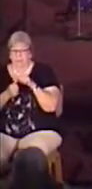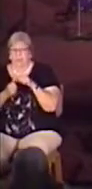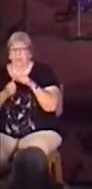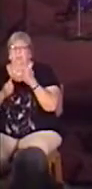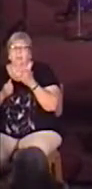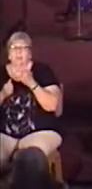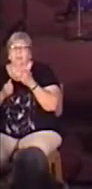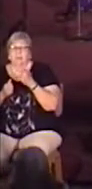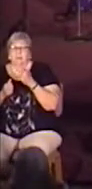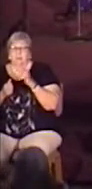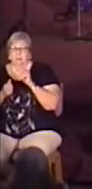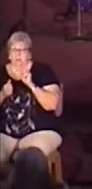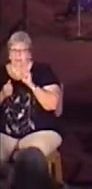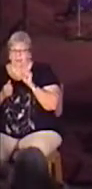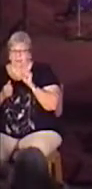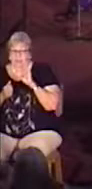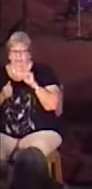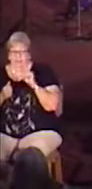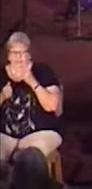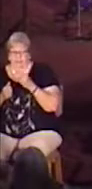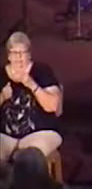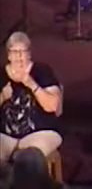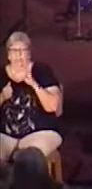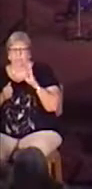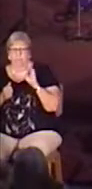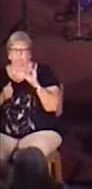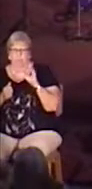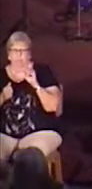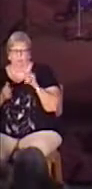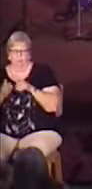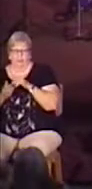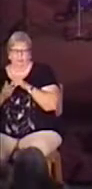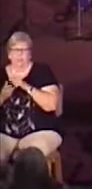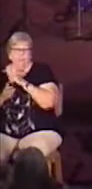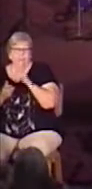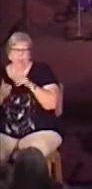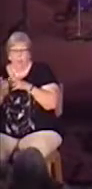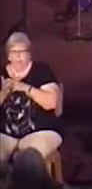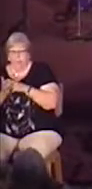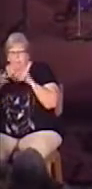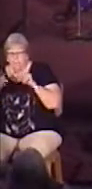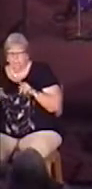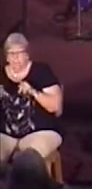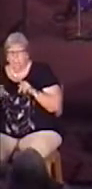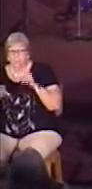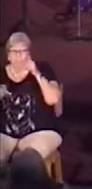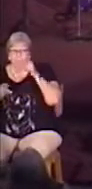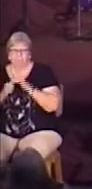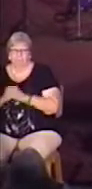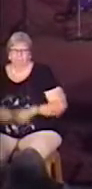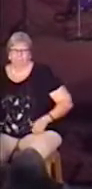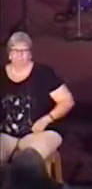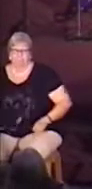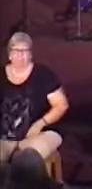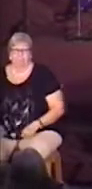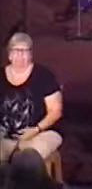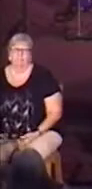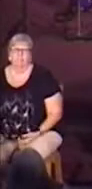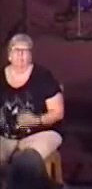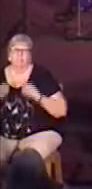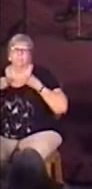Bowles writes this in his College Press commentary: "The weak person yields because he is helpless to do